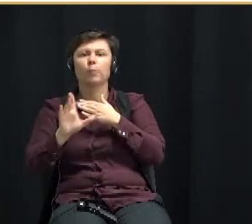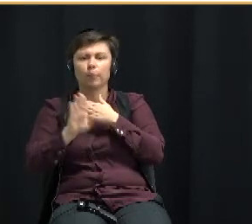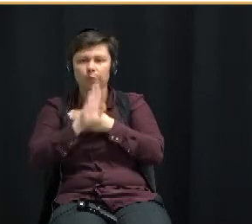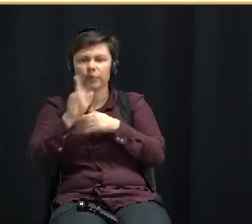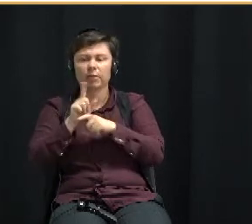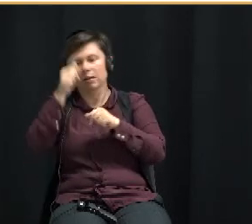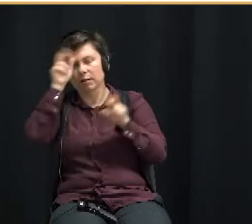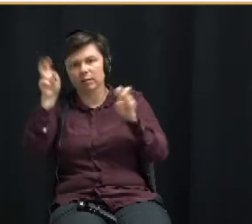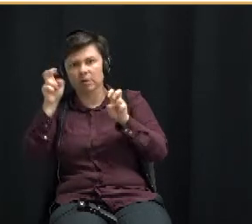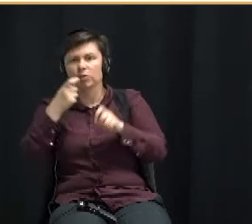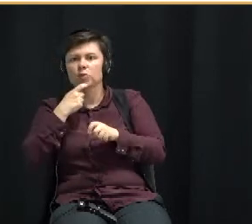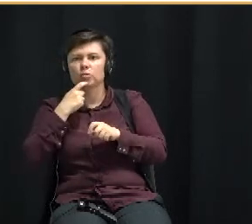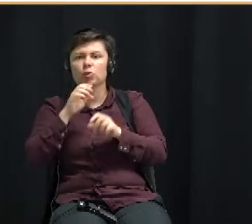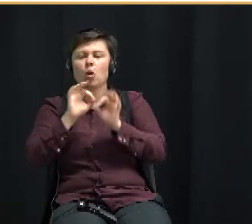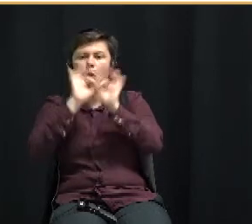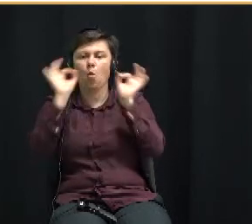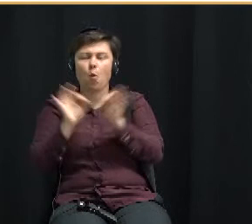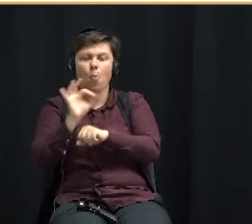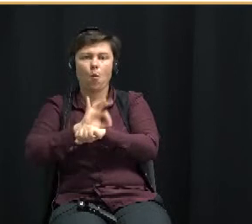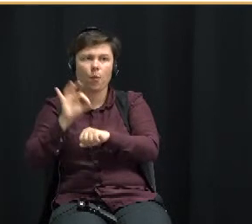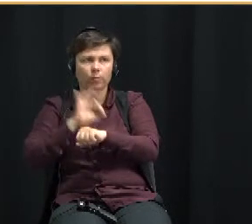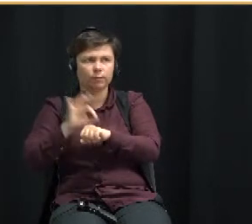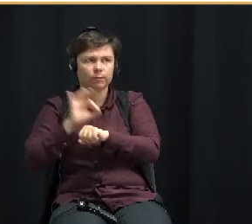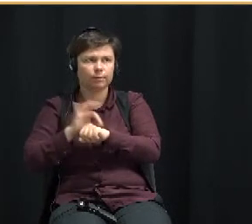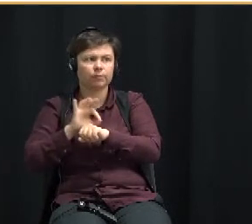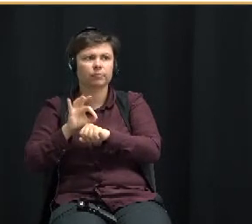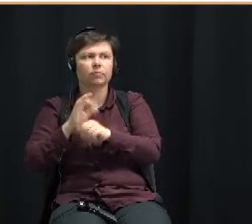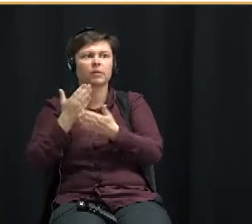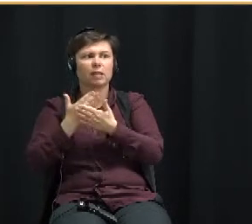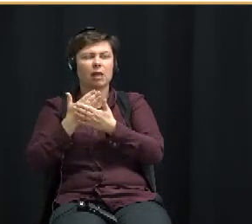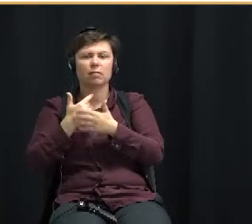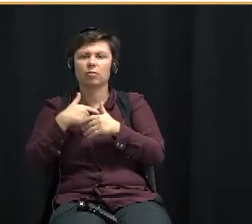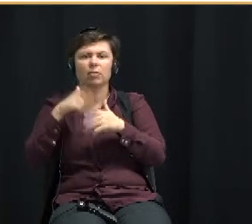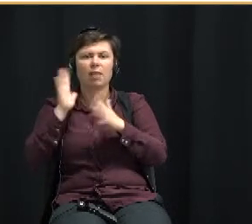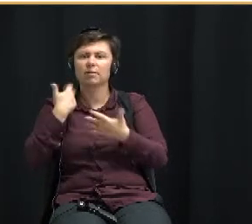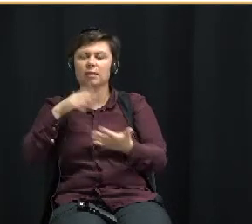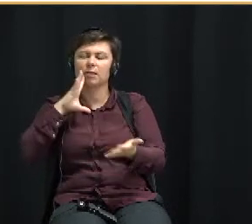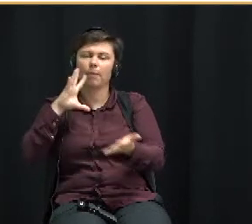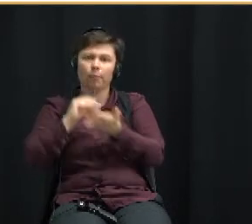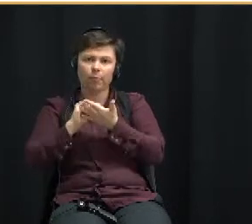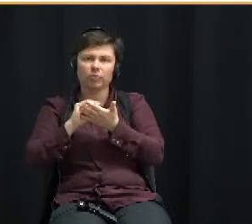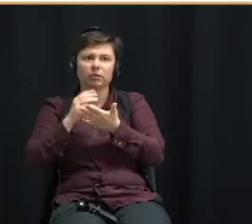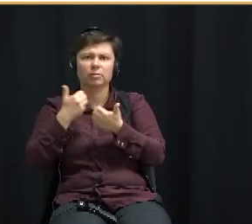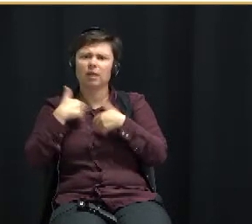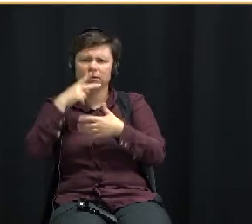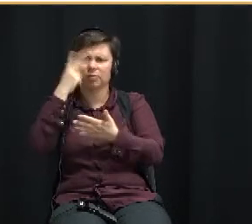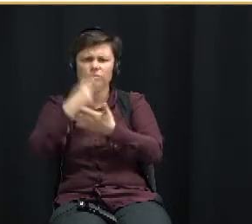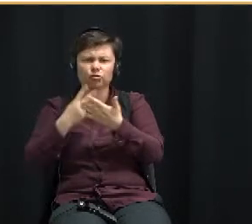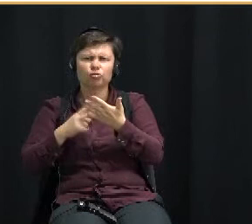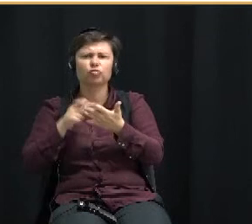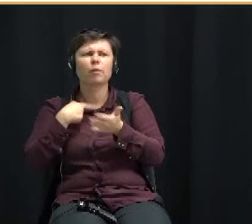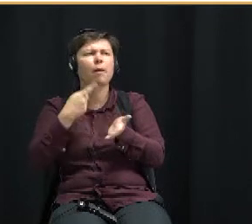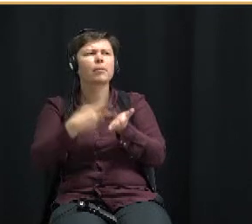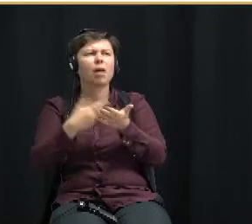now have a good grip on the definition of university design. So instead of reading what's on that slide, I would prefer